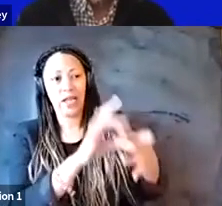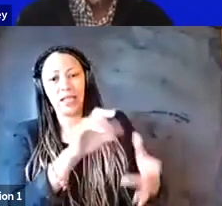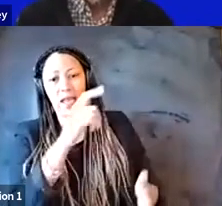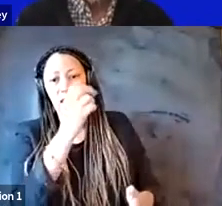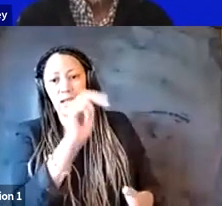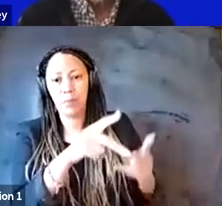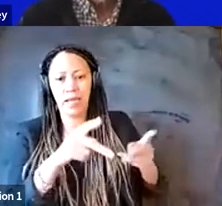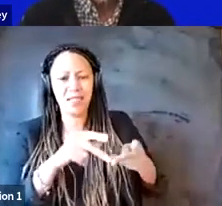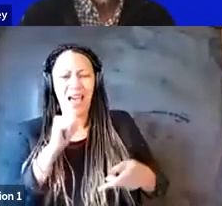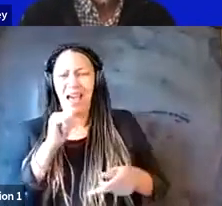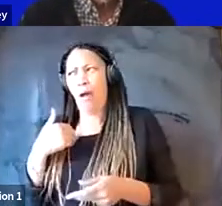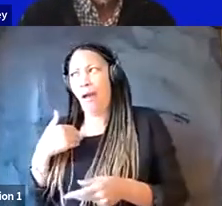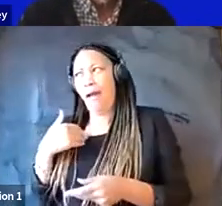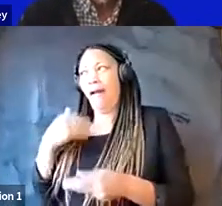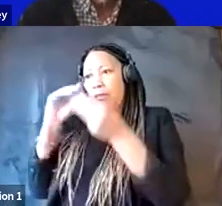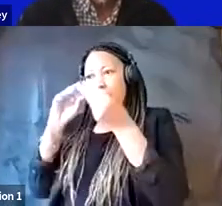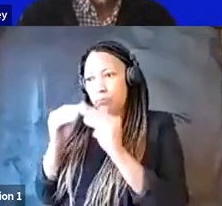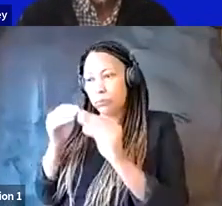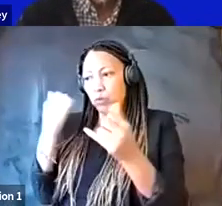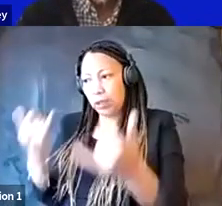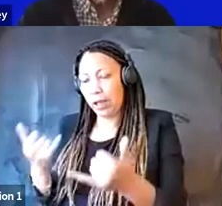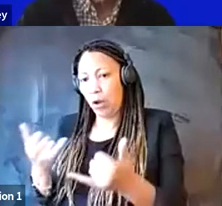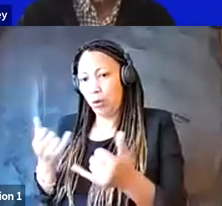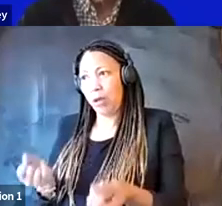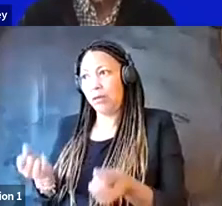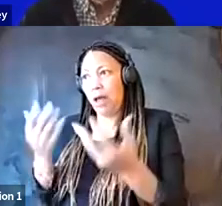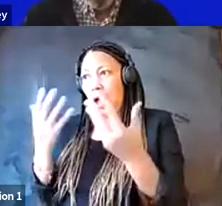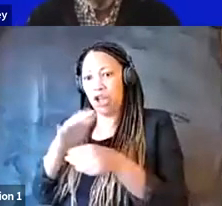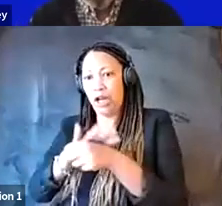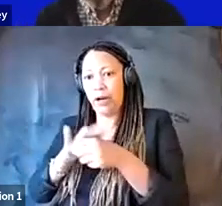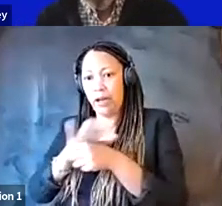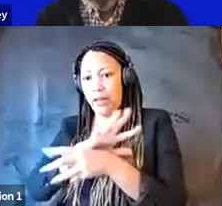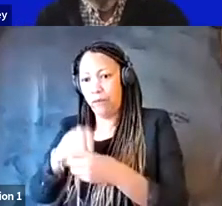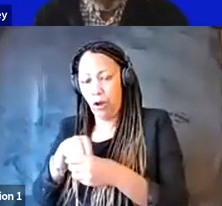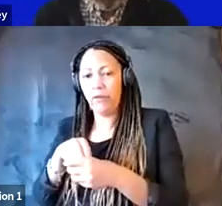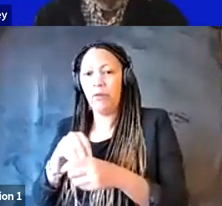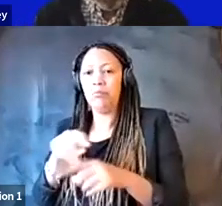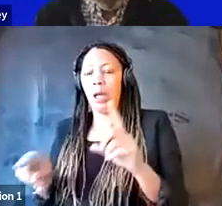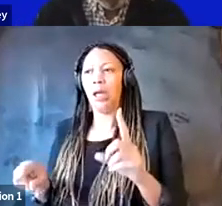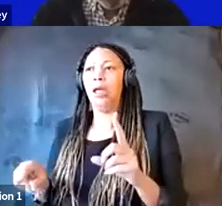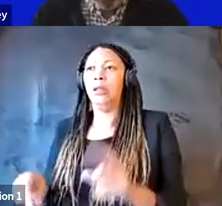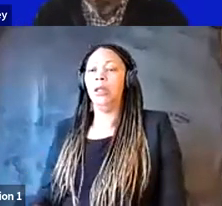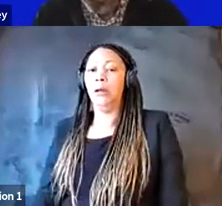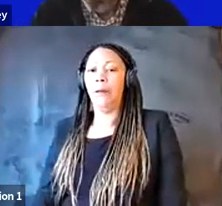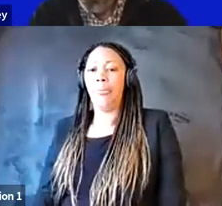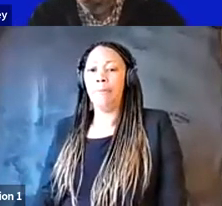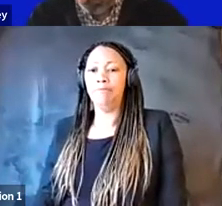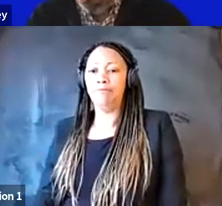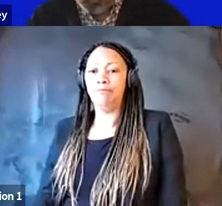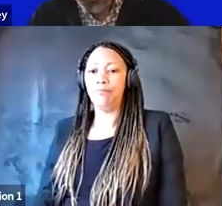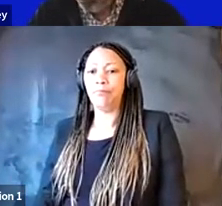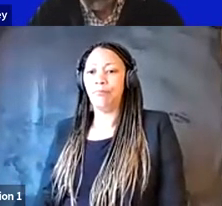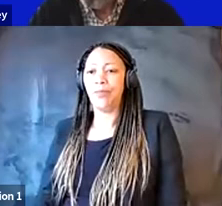I don't have the calculation offhand about precisely how much area that would involve, but you know, it's losing a